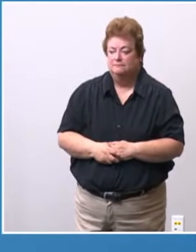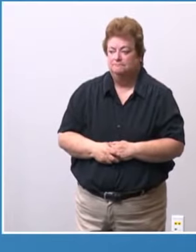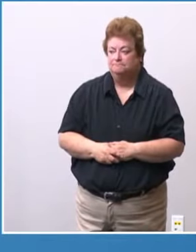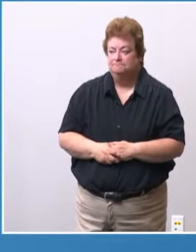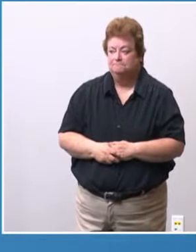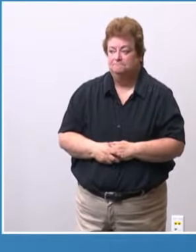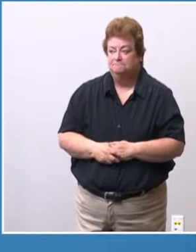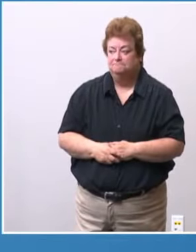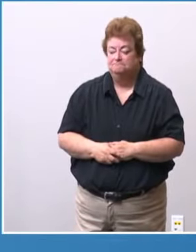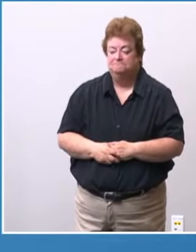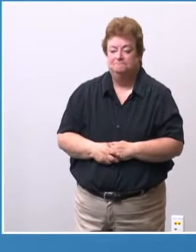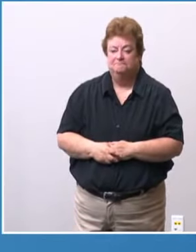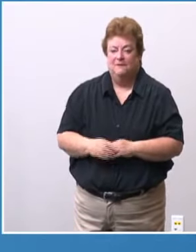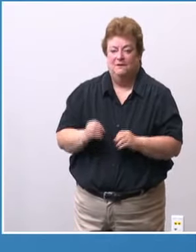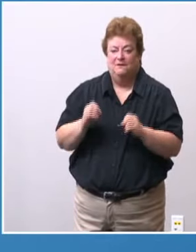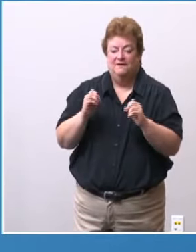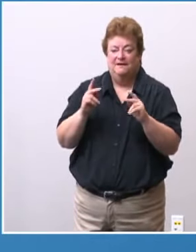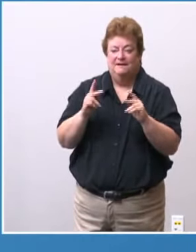Okay.